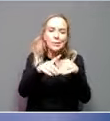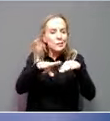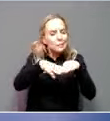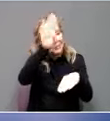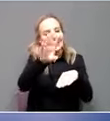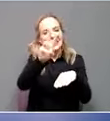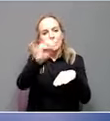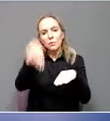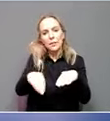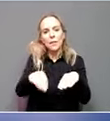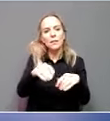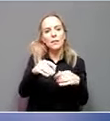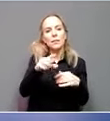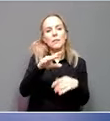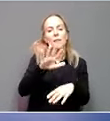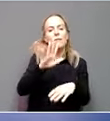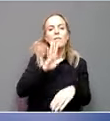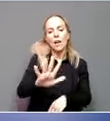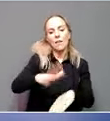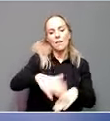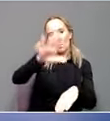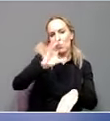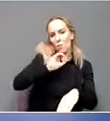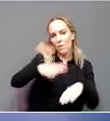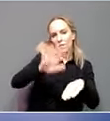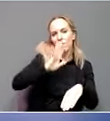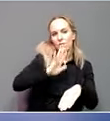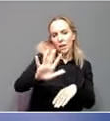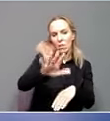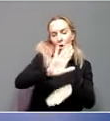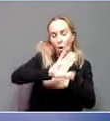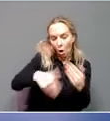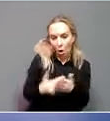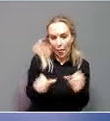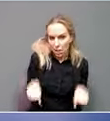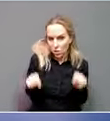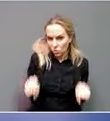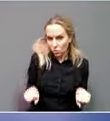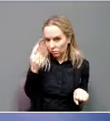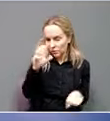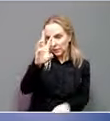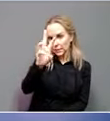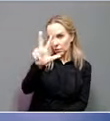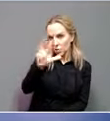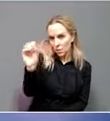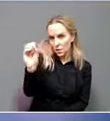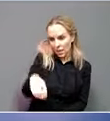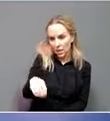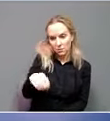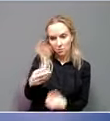Also, 5 and older. This is the all eligible. 63%. We're approaching 2/3.